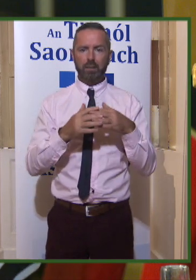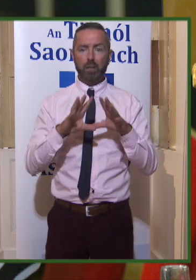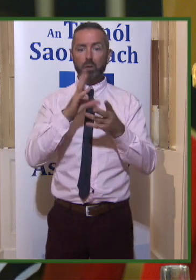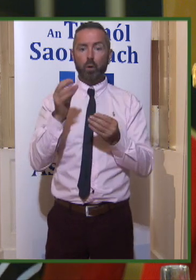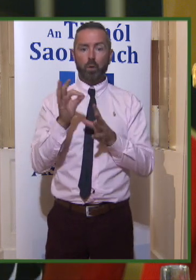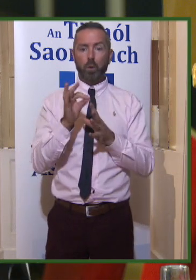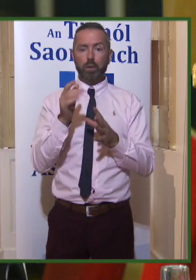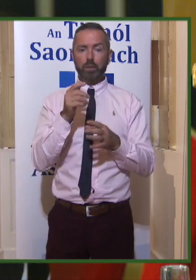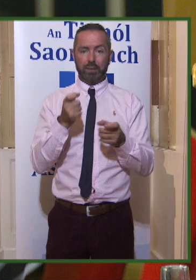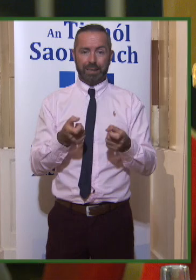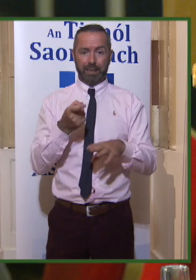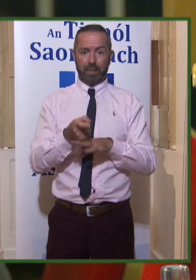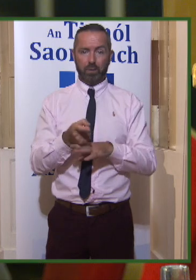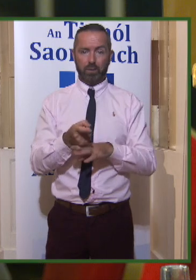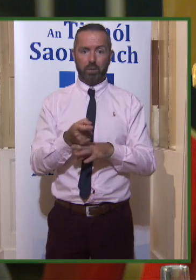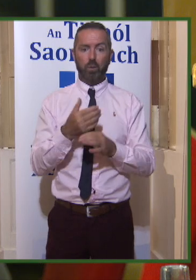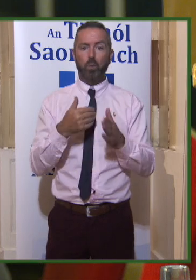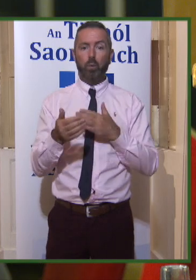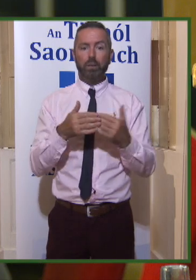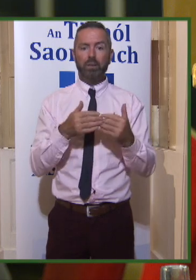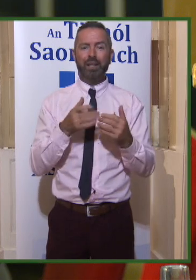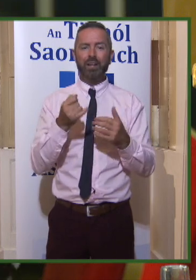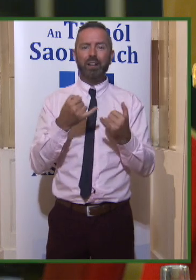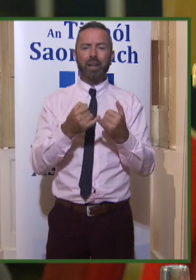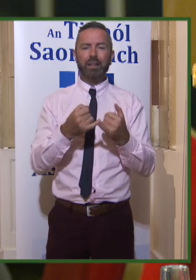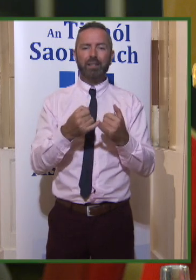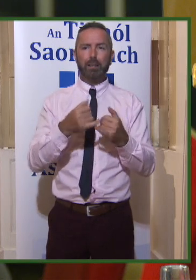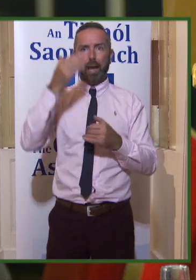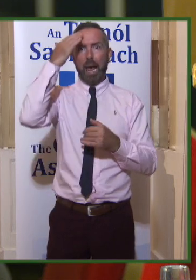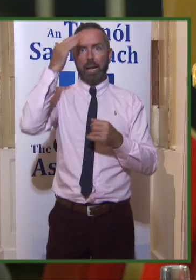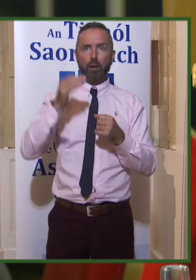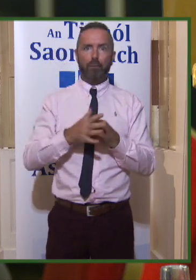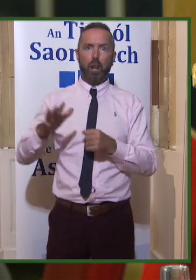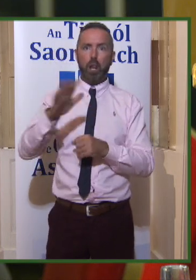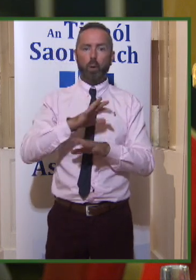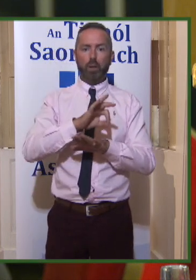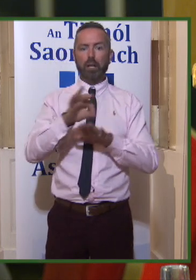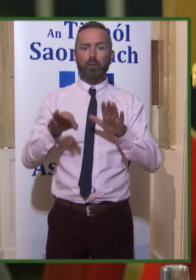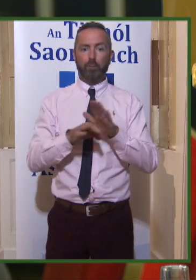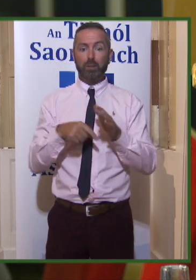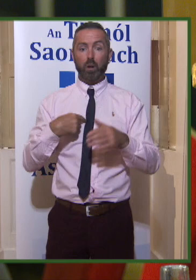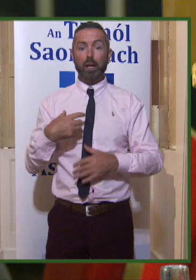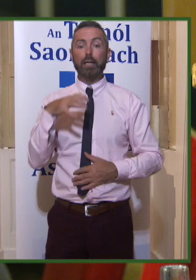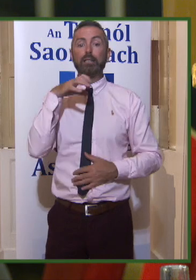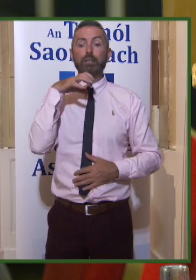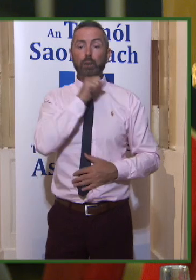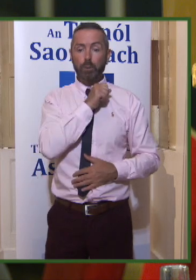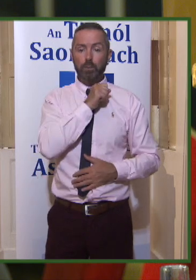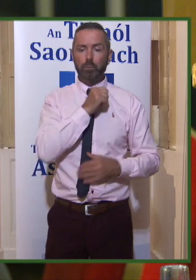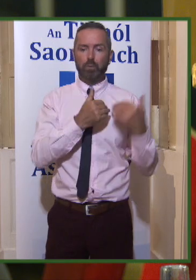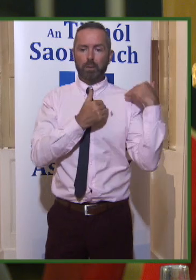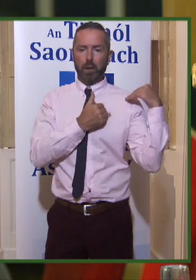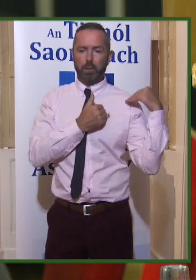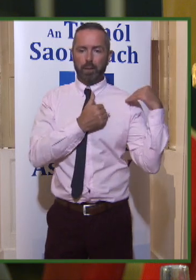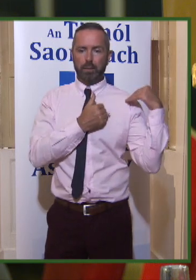directly elected mayor was that they would almost be like the spearhead of local government. So therefore, I would assumed that the responsibilities councillors